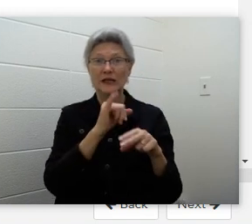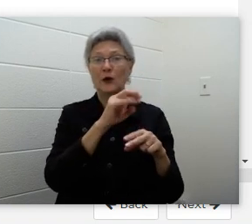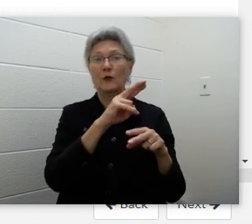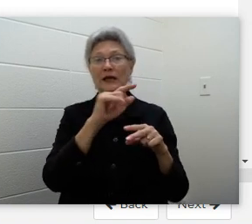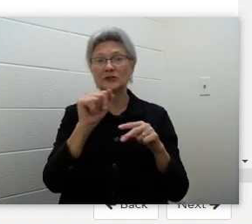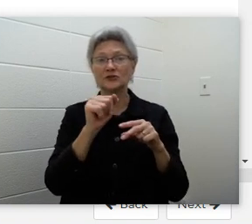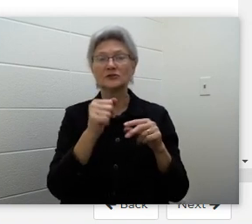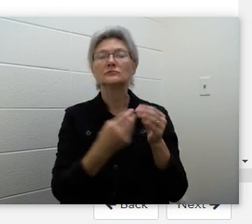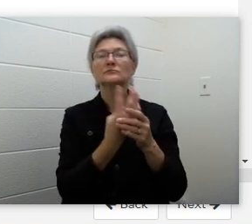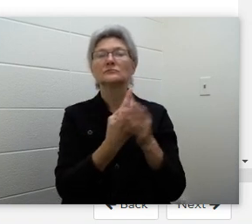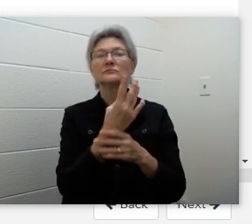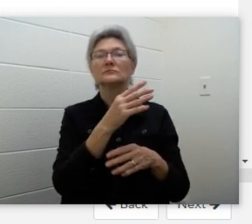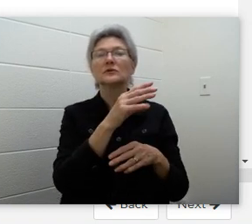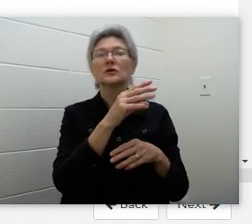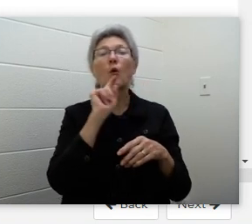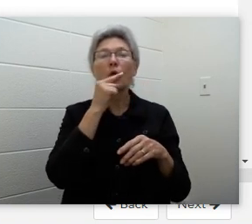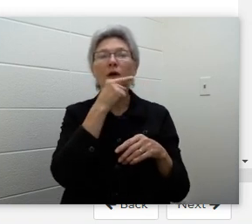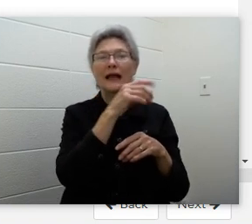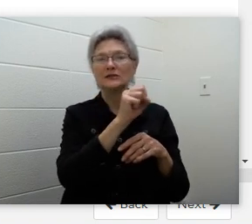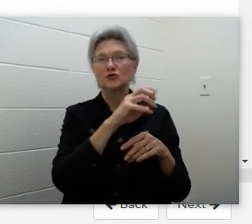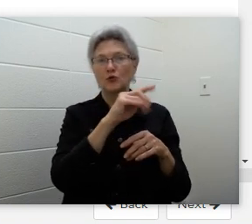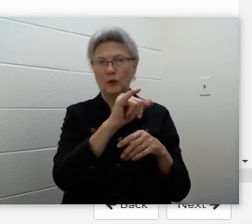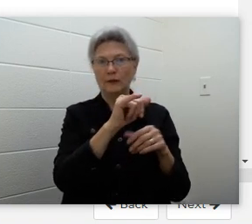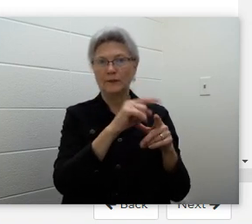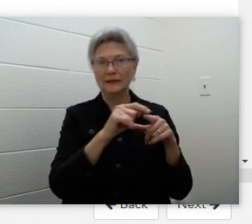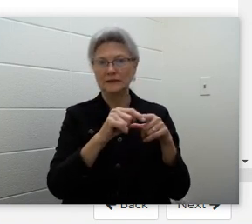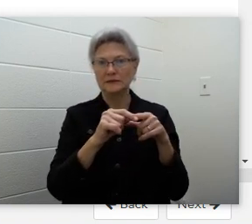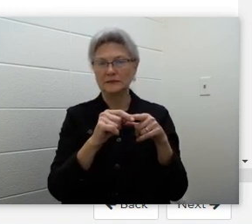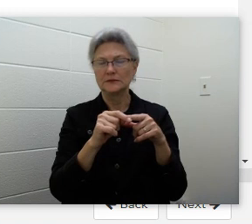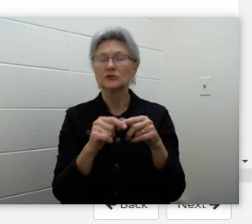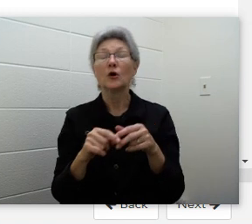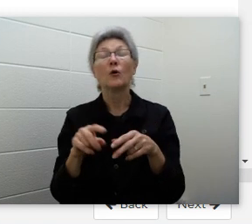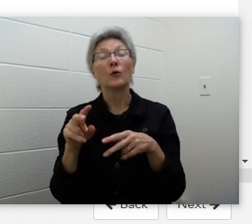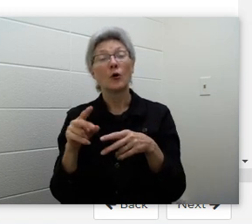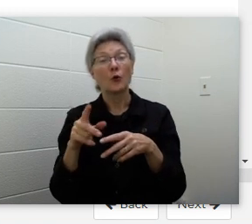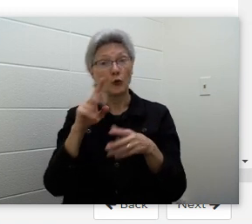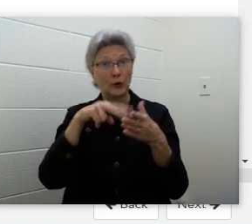Reading check. Compare and contrast. Compare